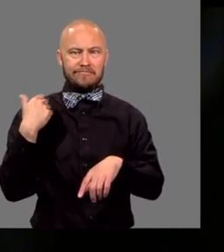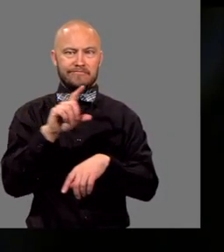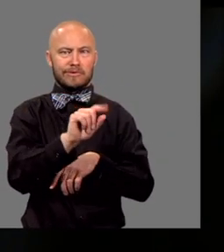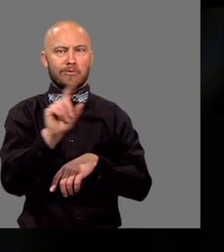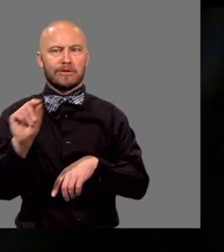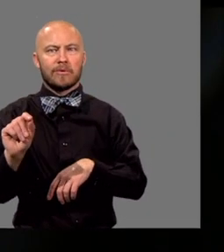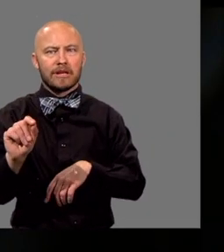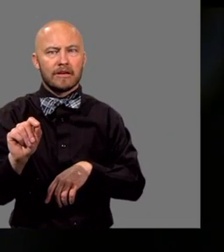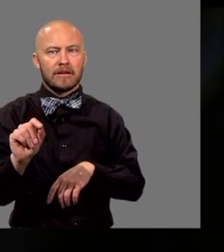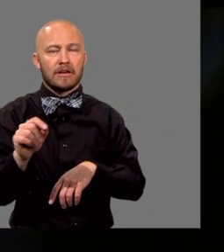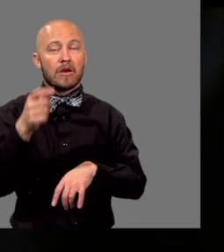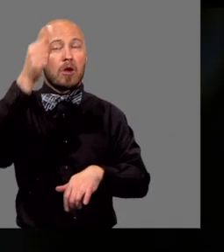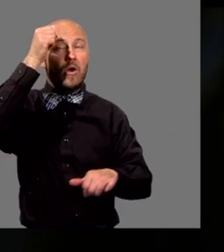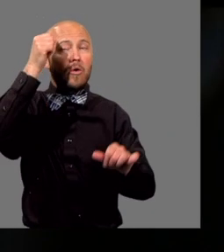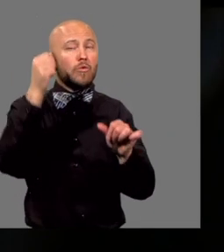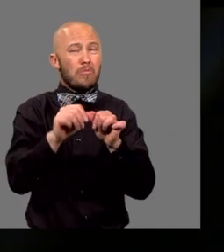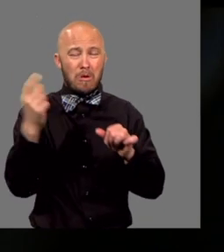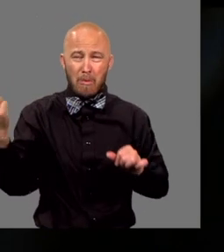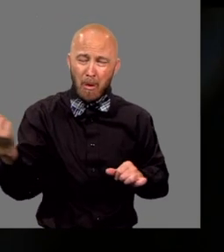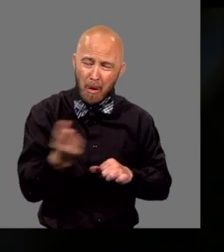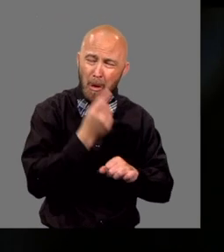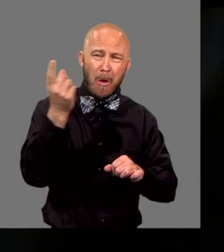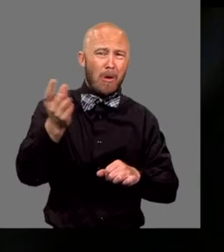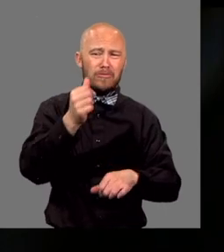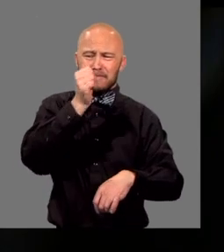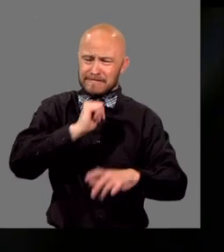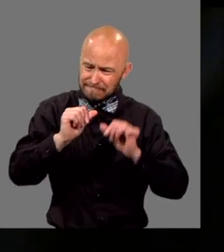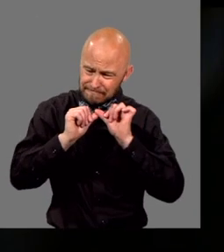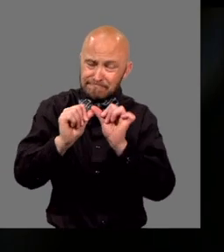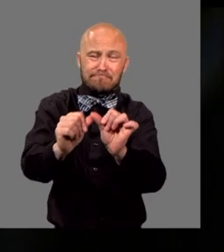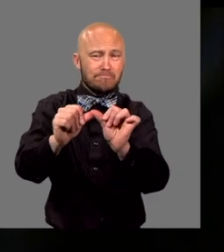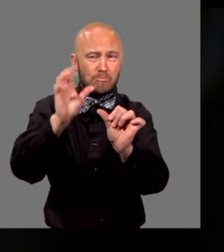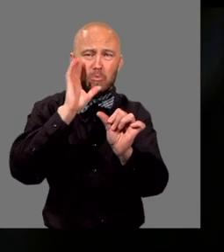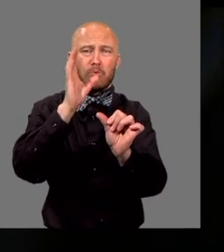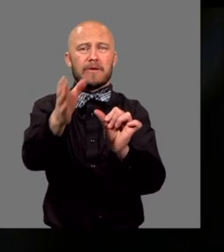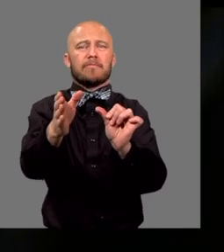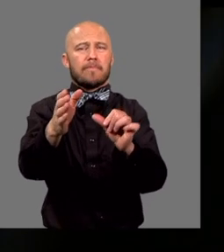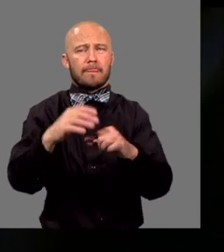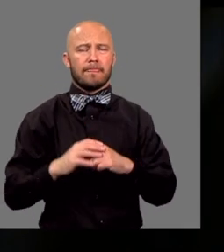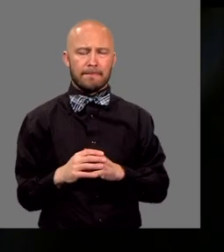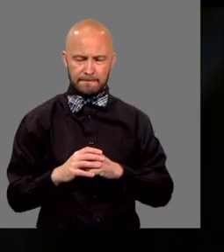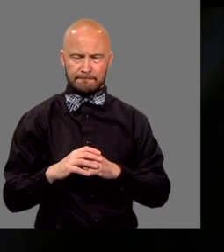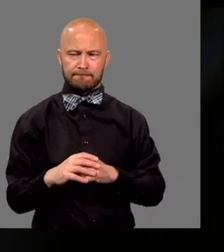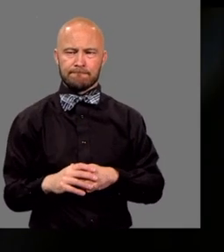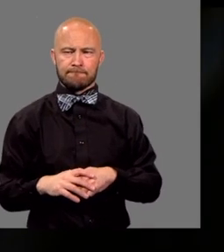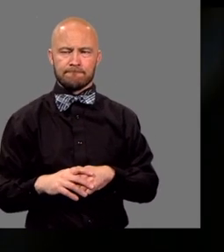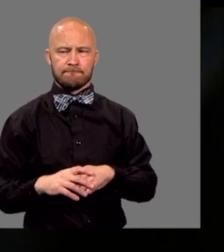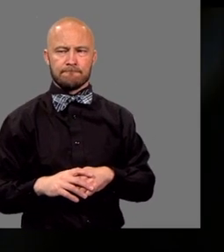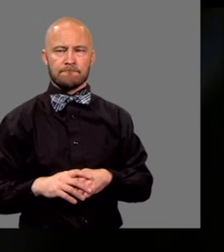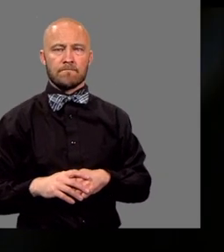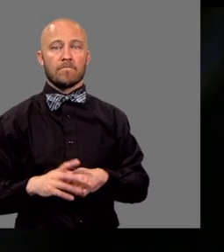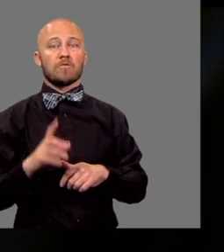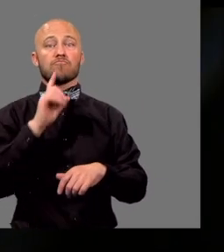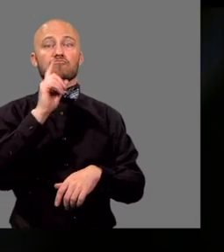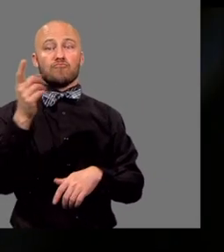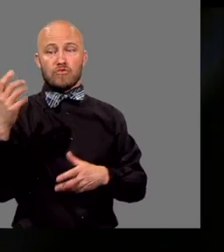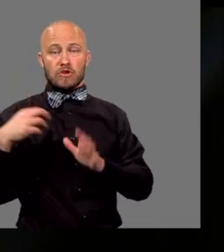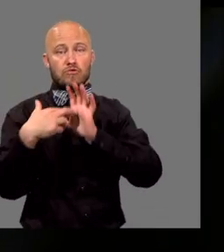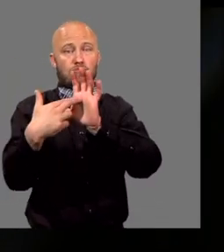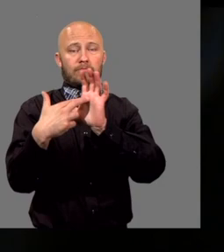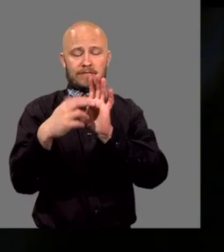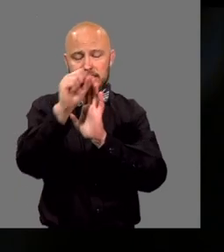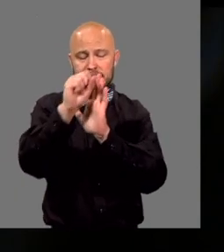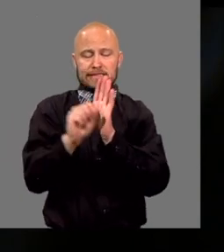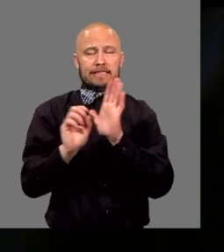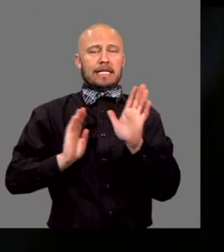But remember that you will always persevere as you did this past year. On behalf of the State